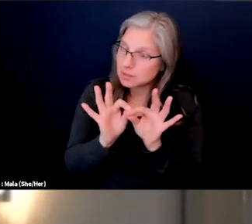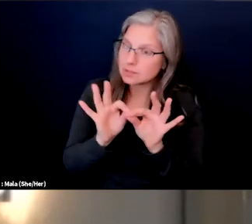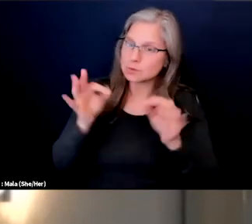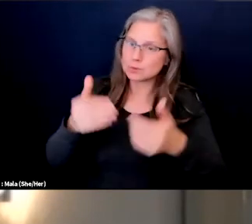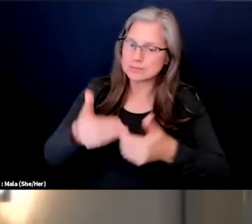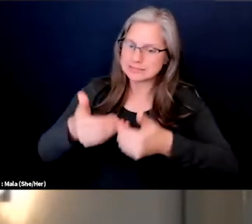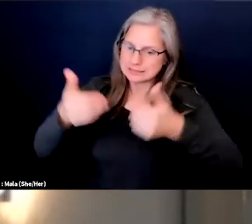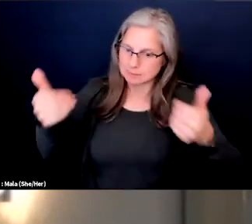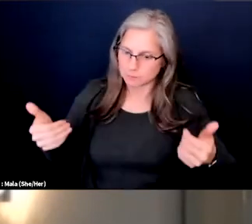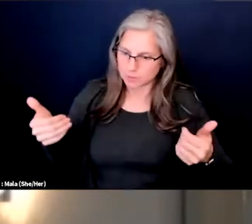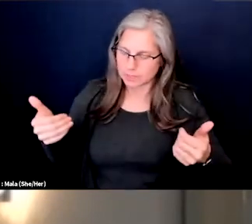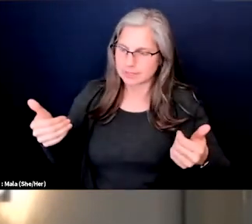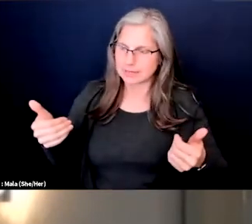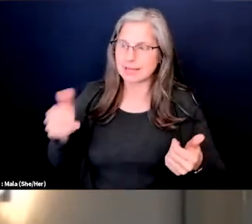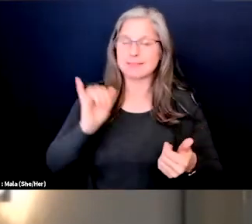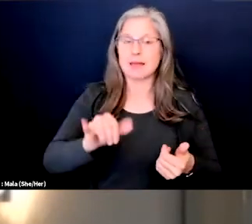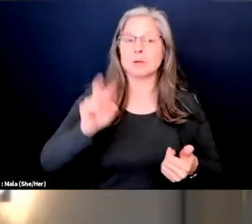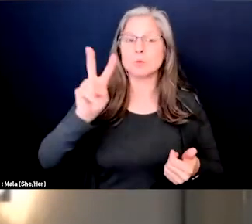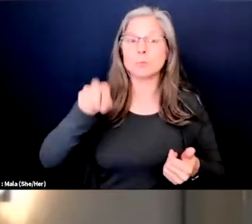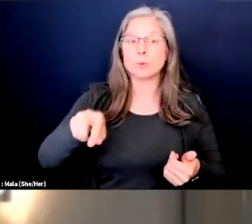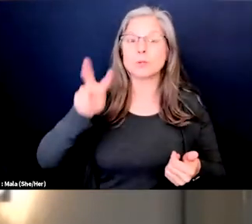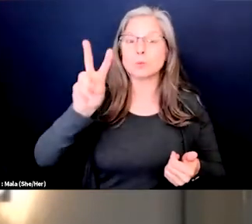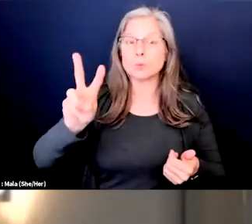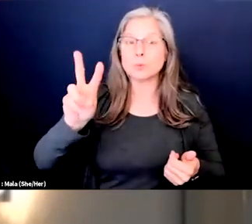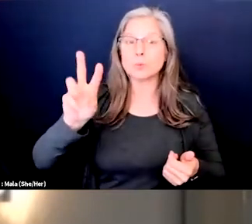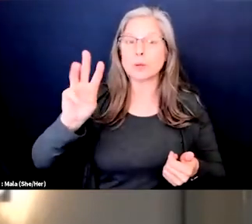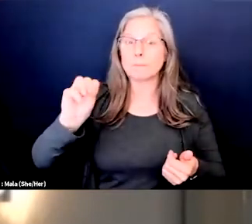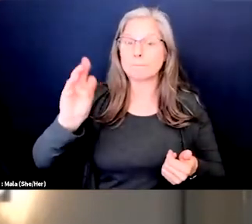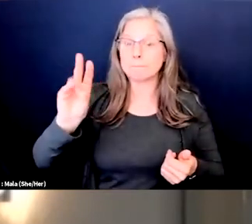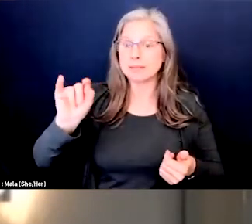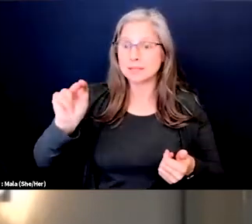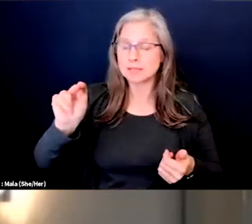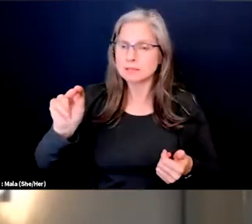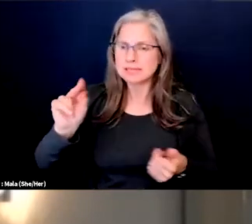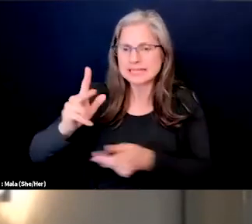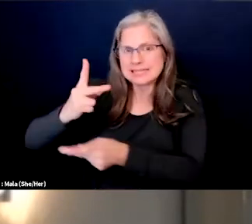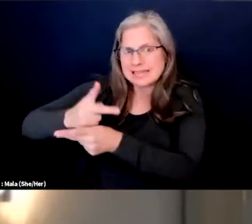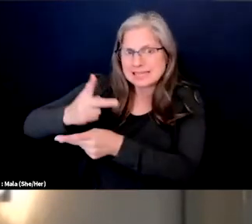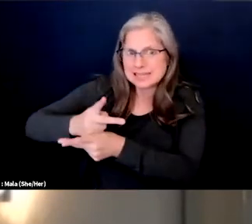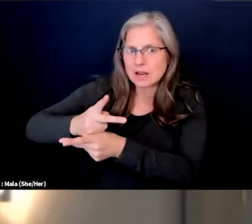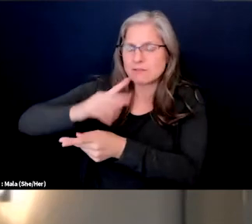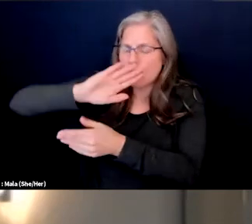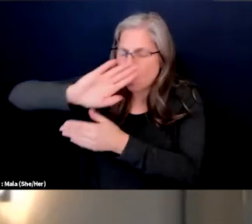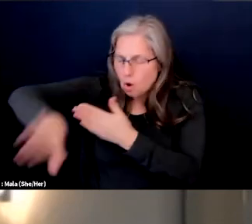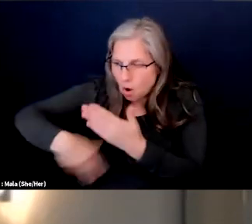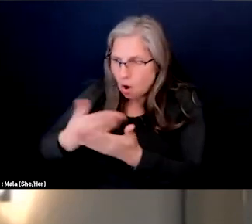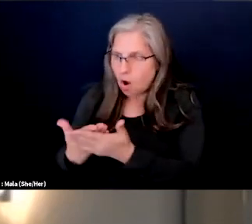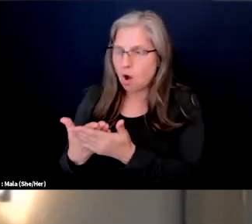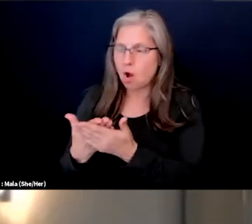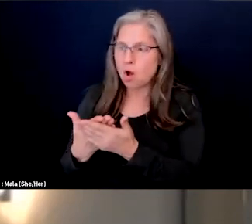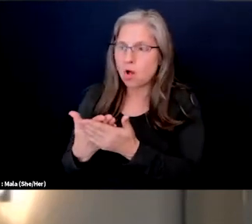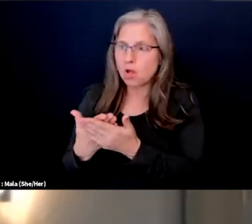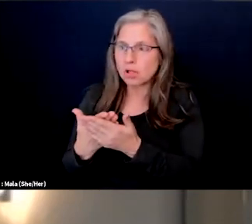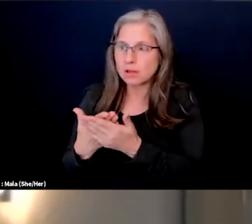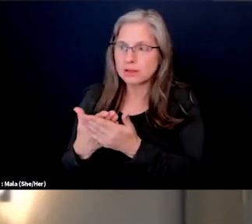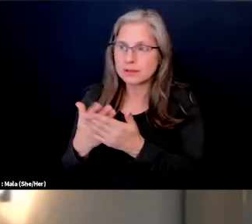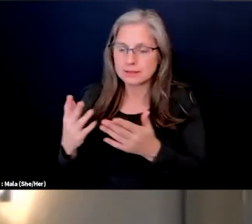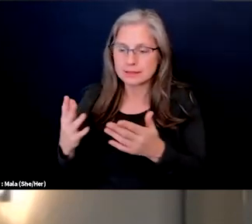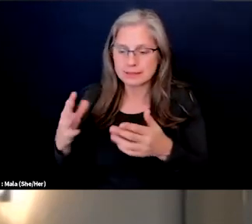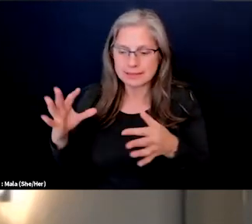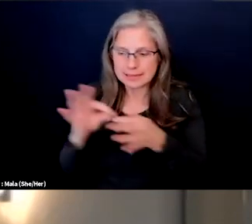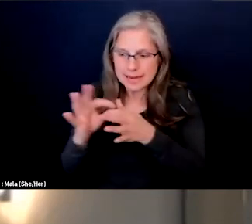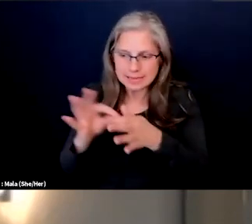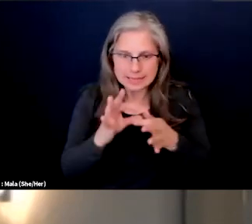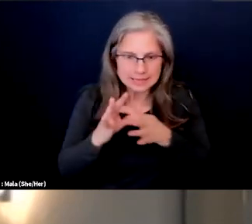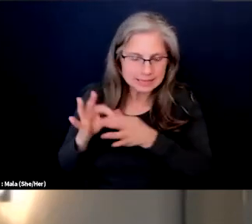the fact that $2.2 million, it takes care of all of the interconnecting sidewalks. It takes